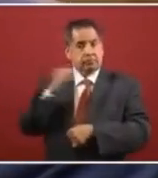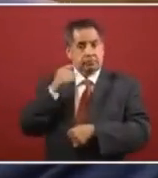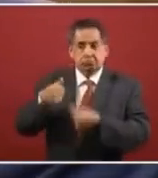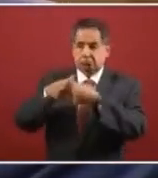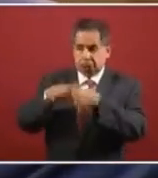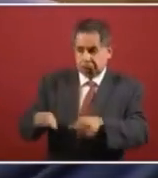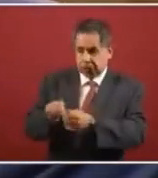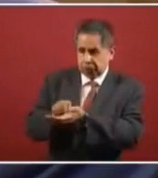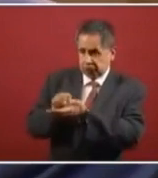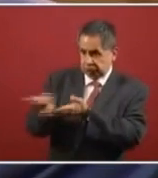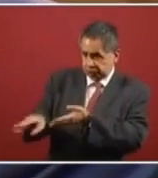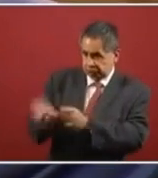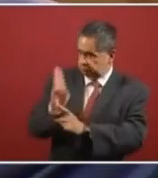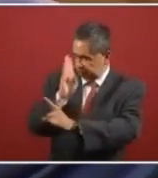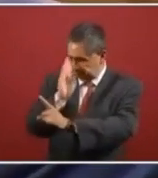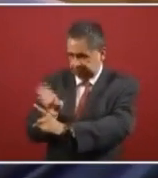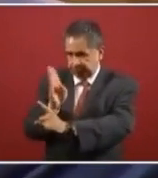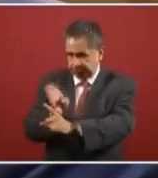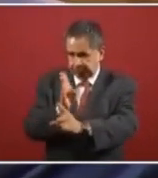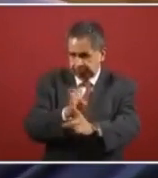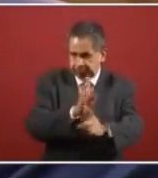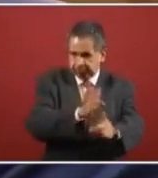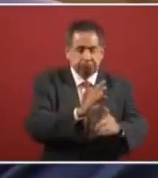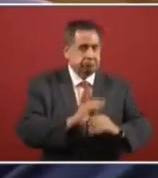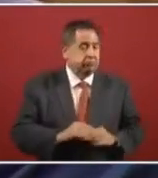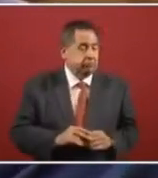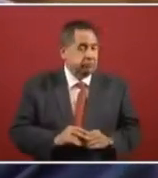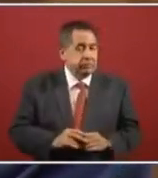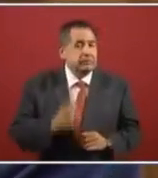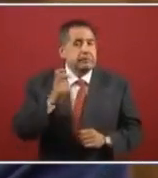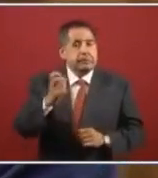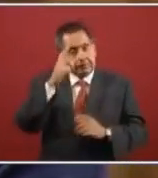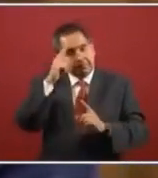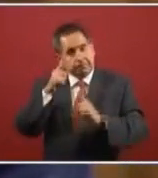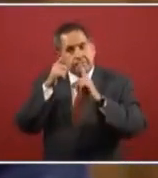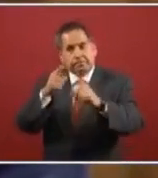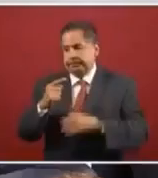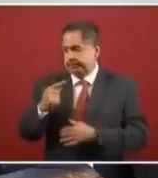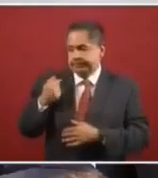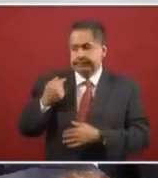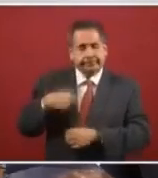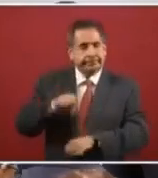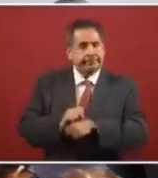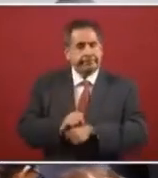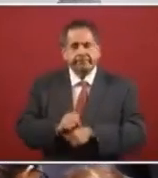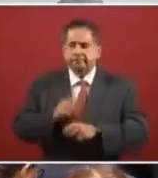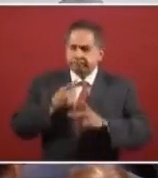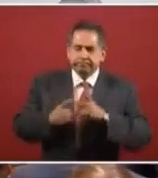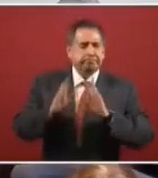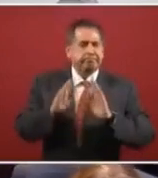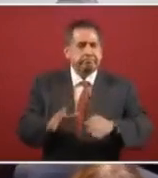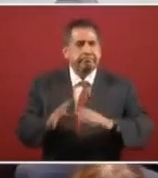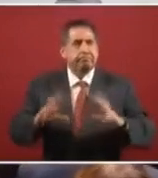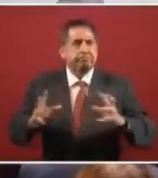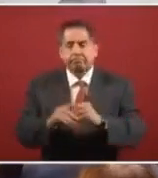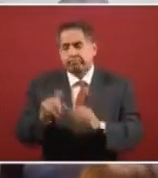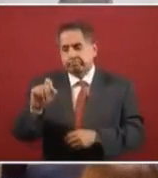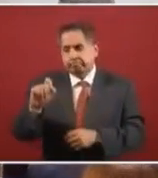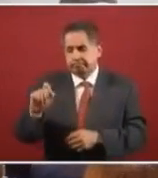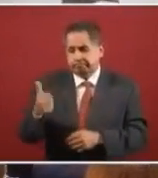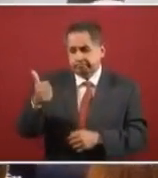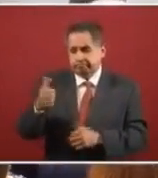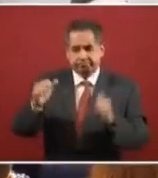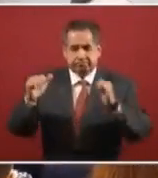family all the way to the school with the purpose of this weekend we're celebrating